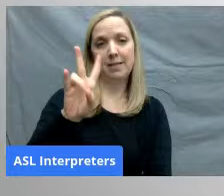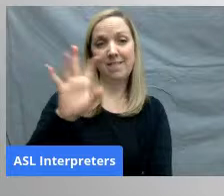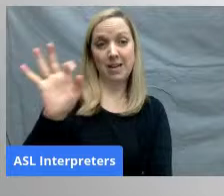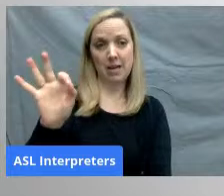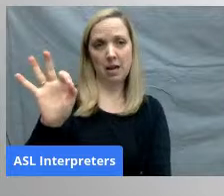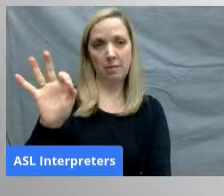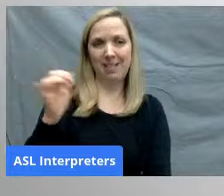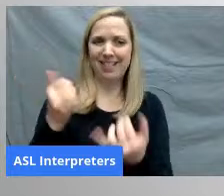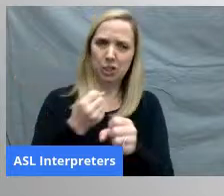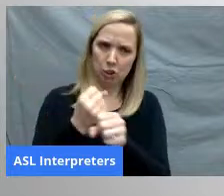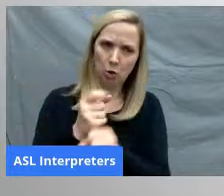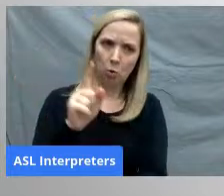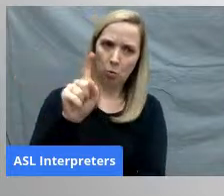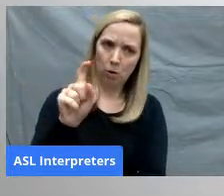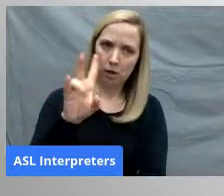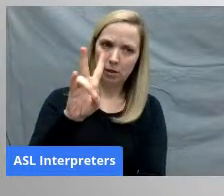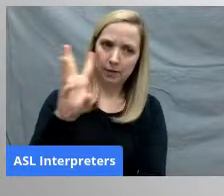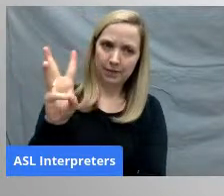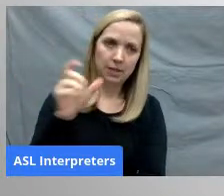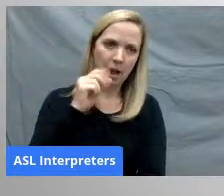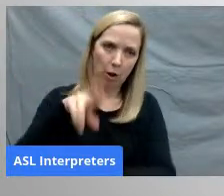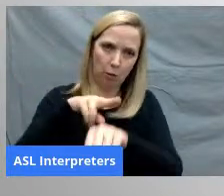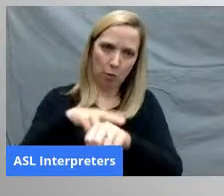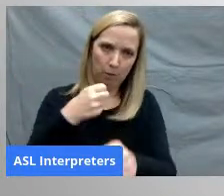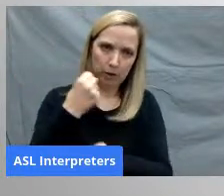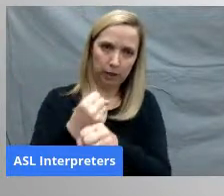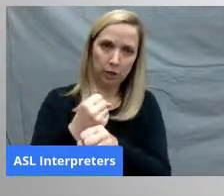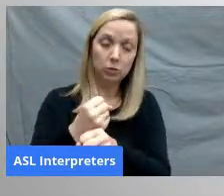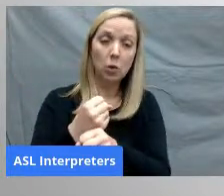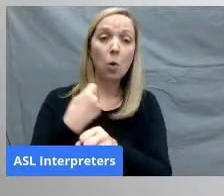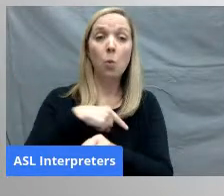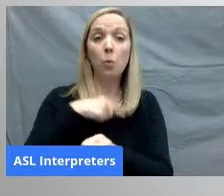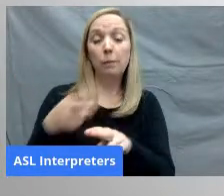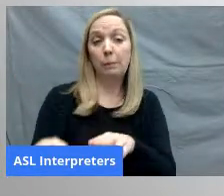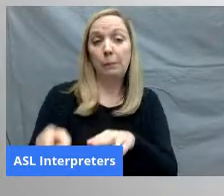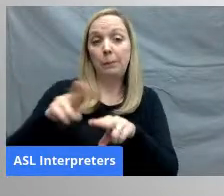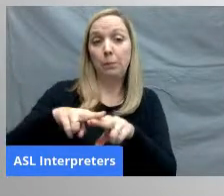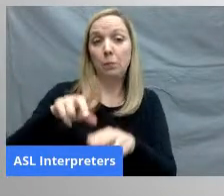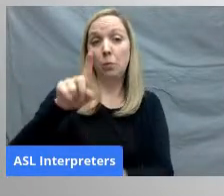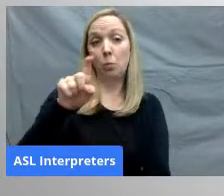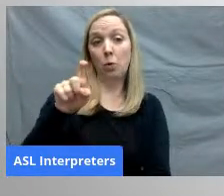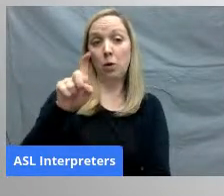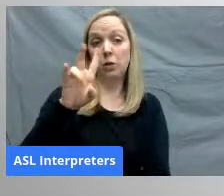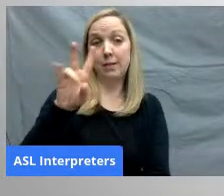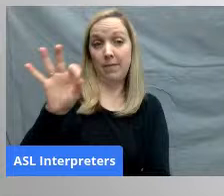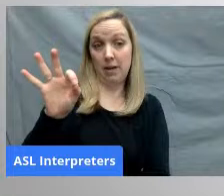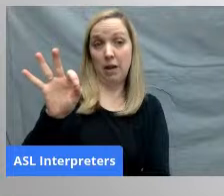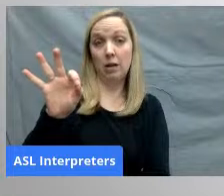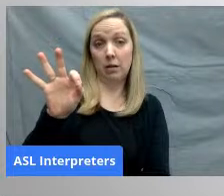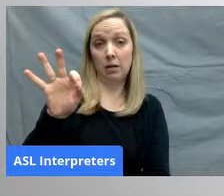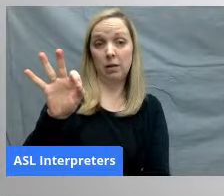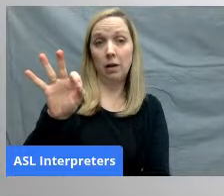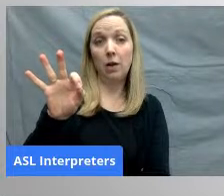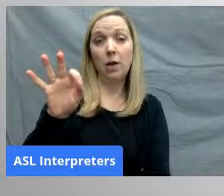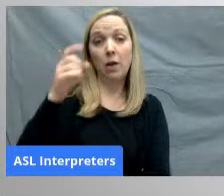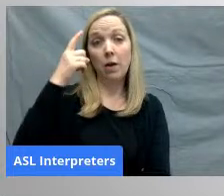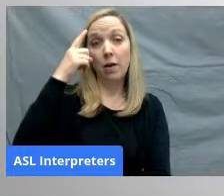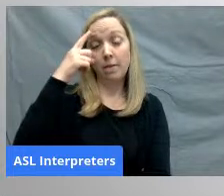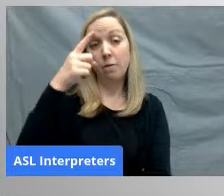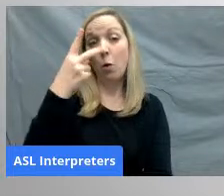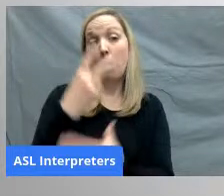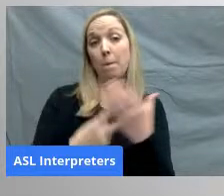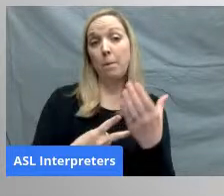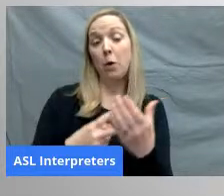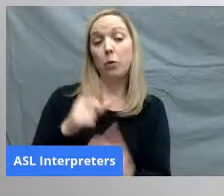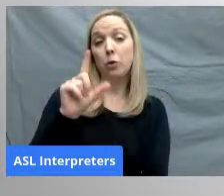normal year. We have increased it to 179 days in both the